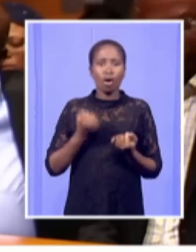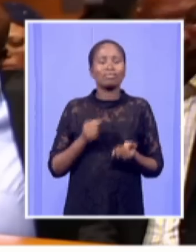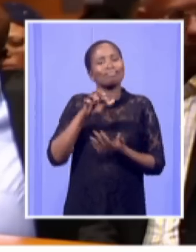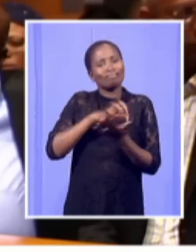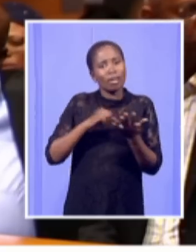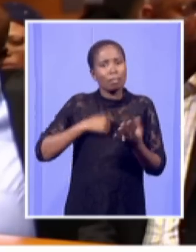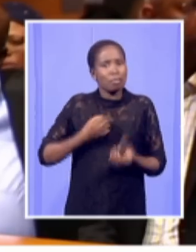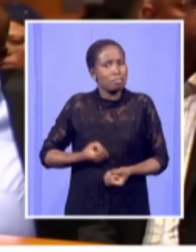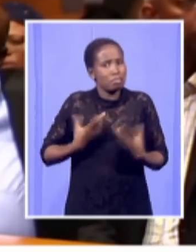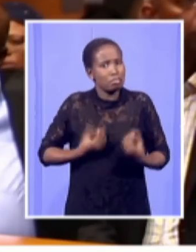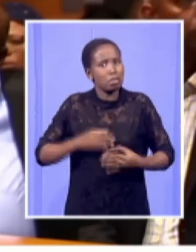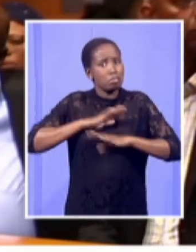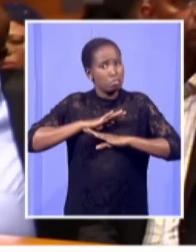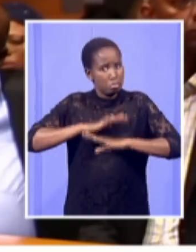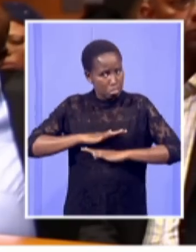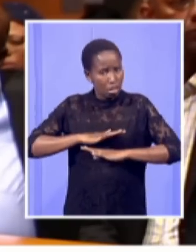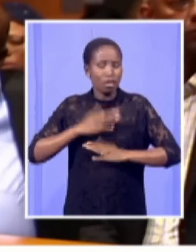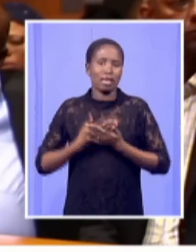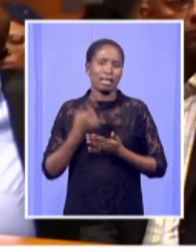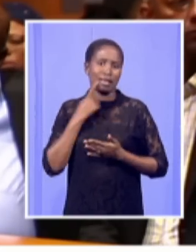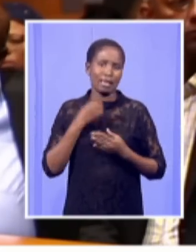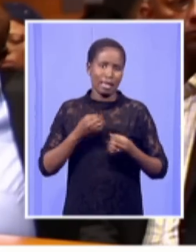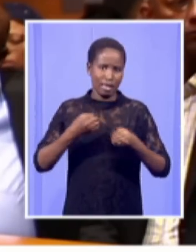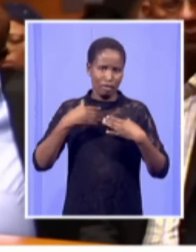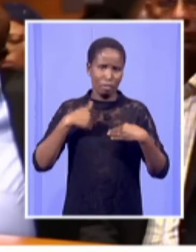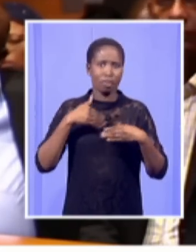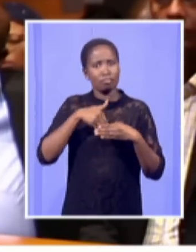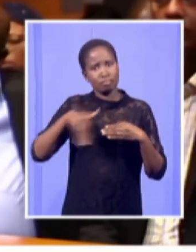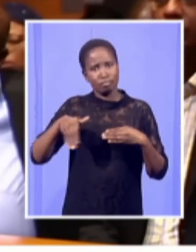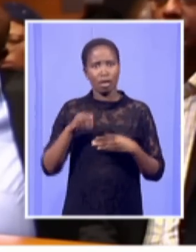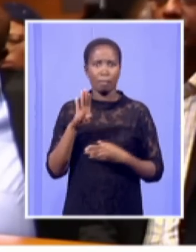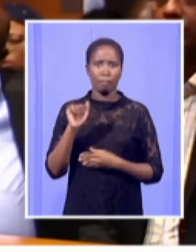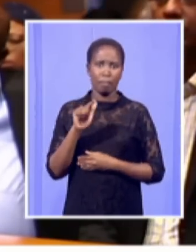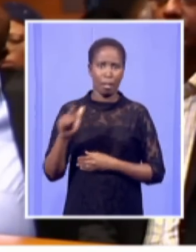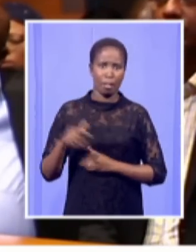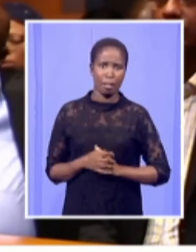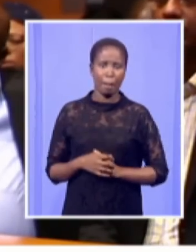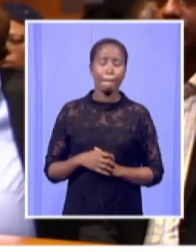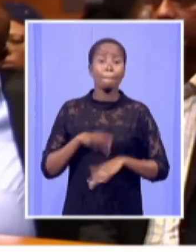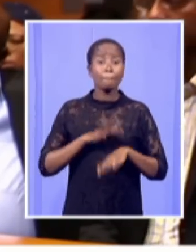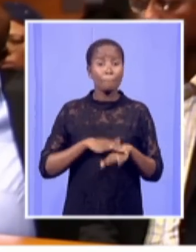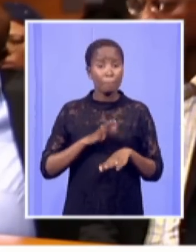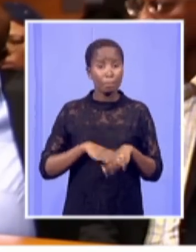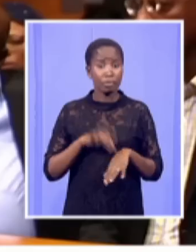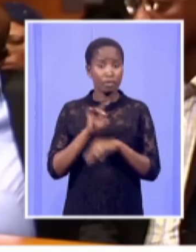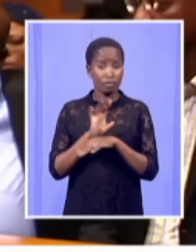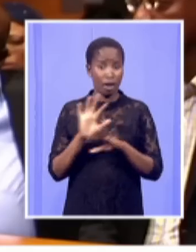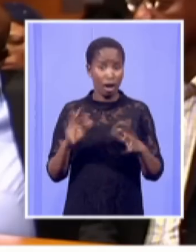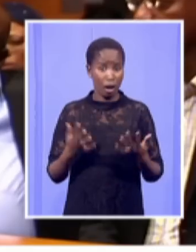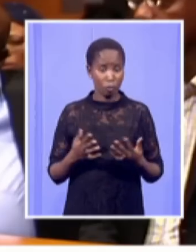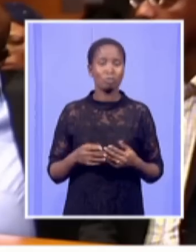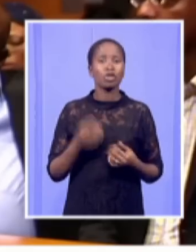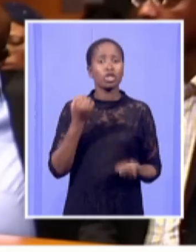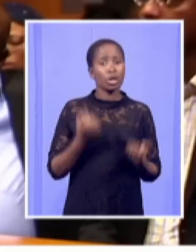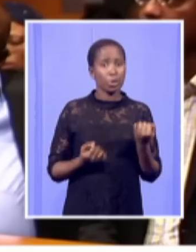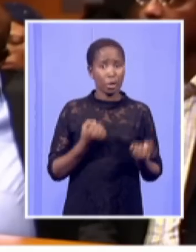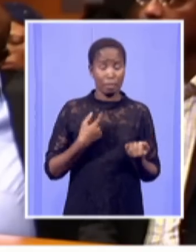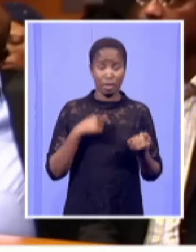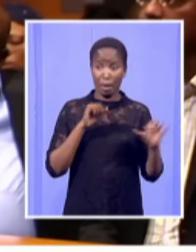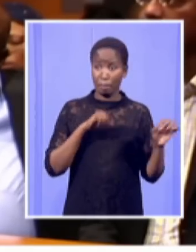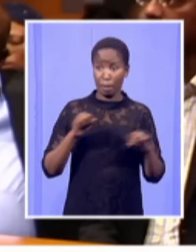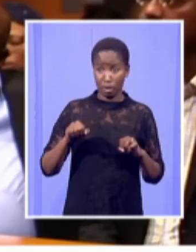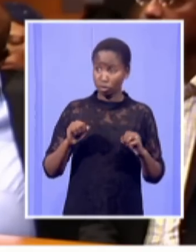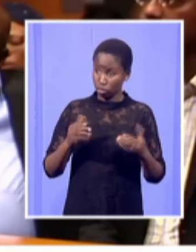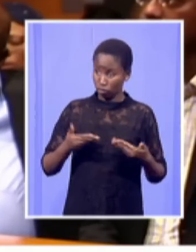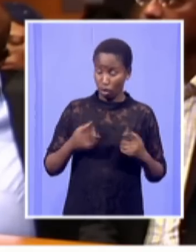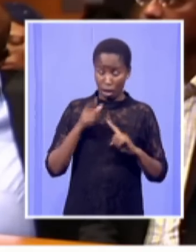justice permits my release on bail. I am further advised that the interest of justice does not permit the release of an accused person